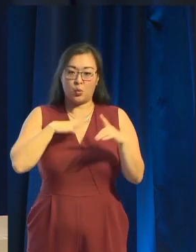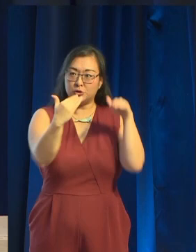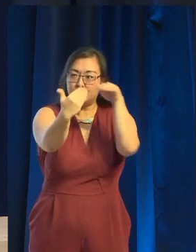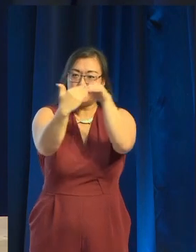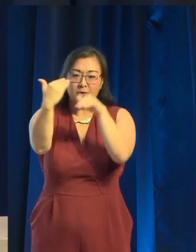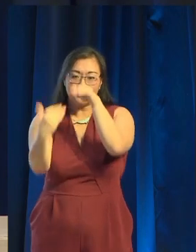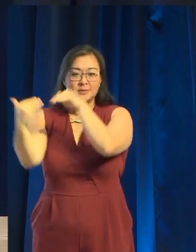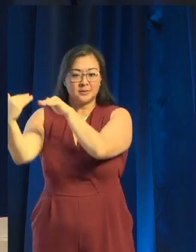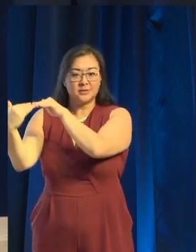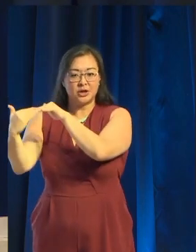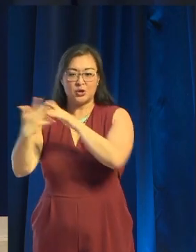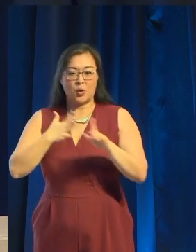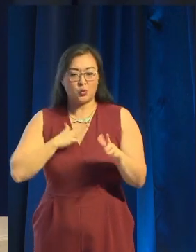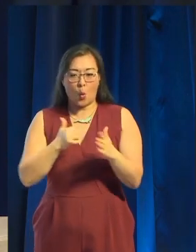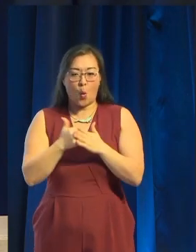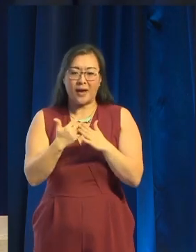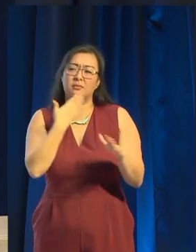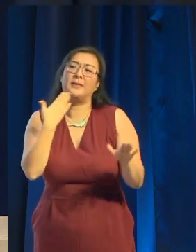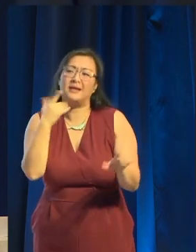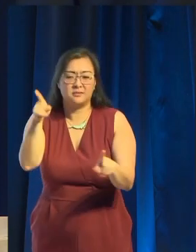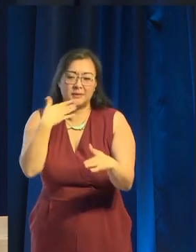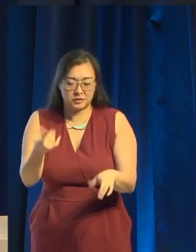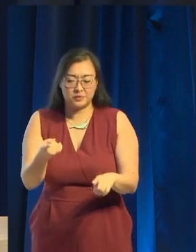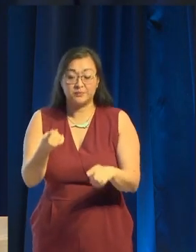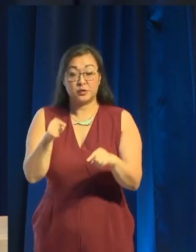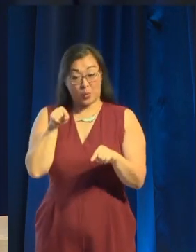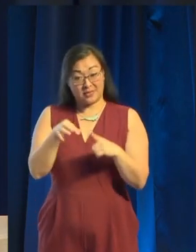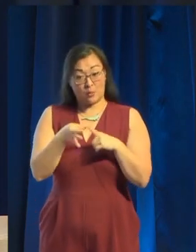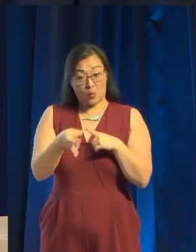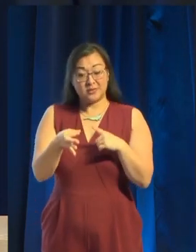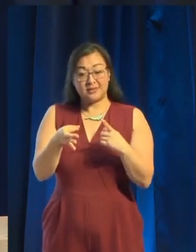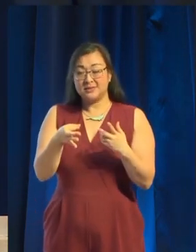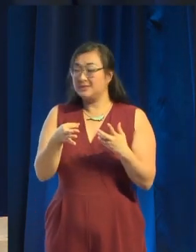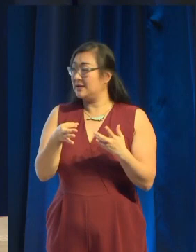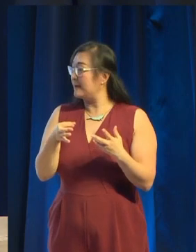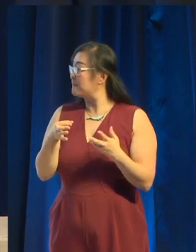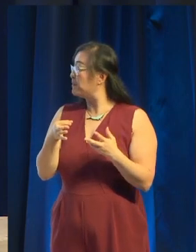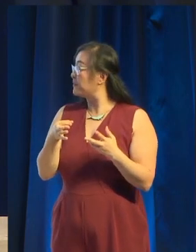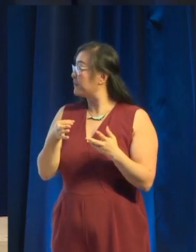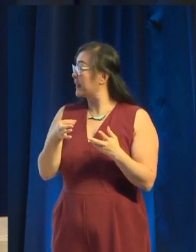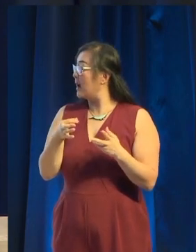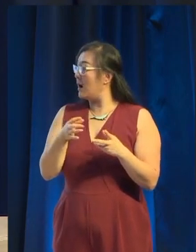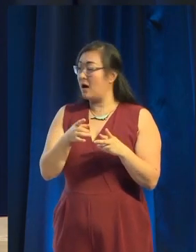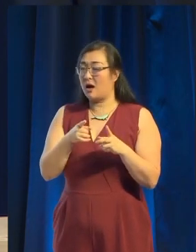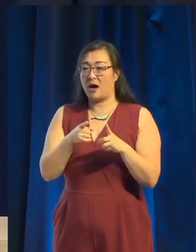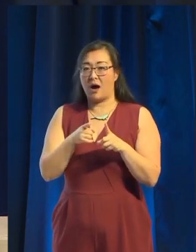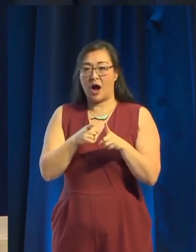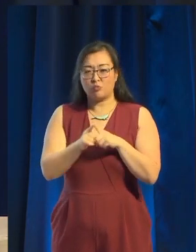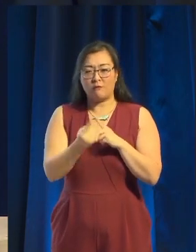please him. So a system of points is used, but I tried for each path,